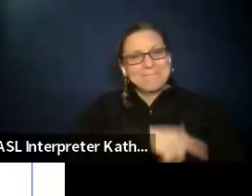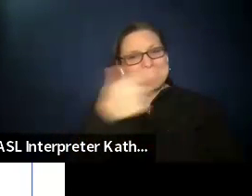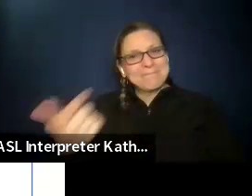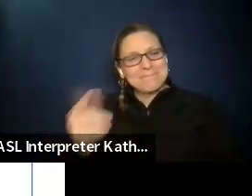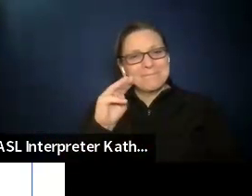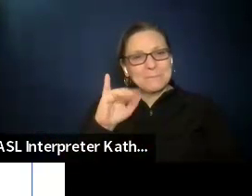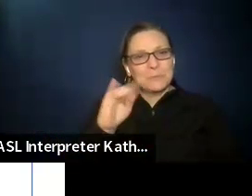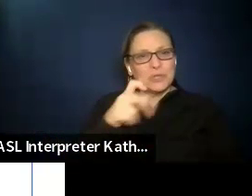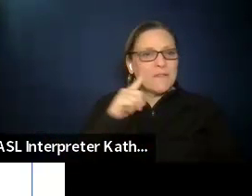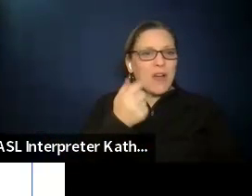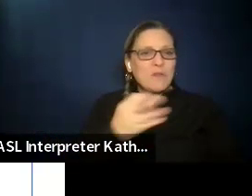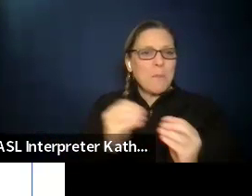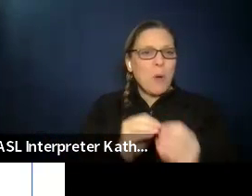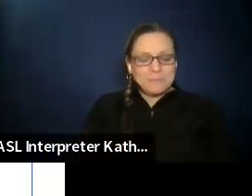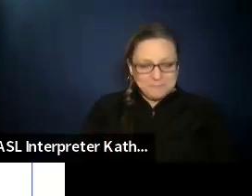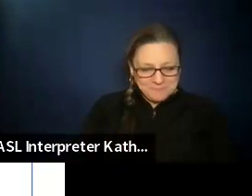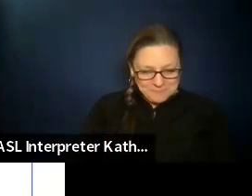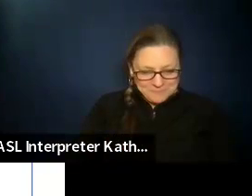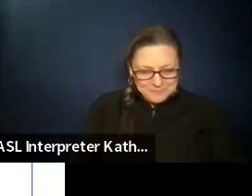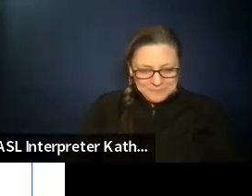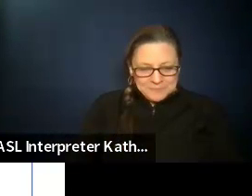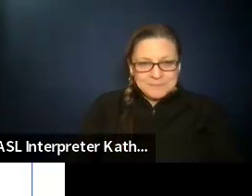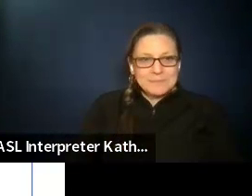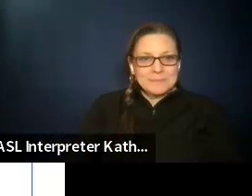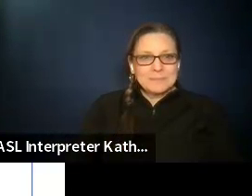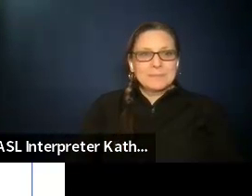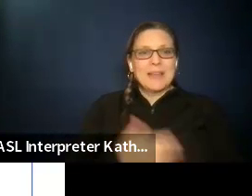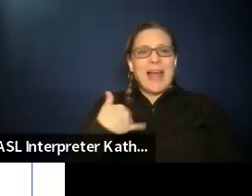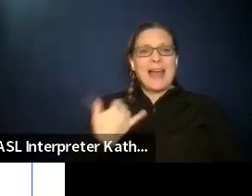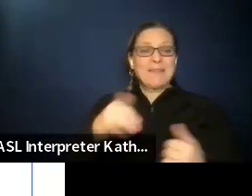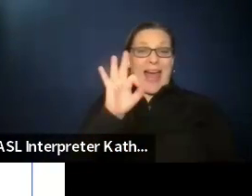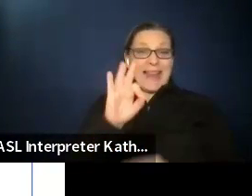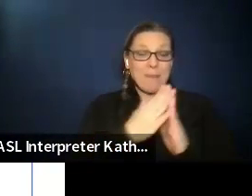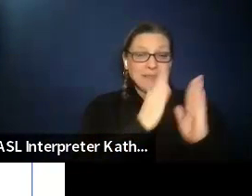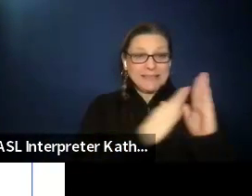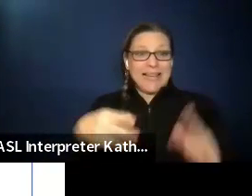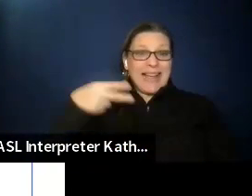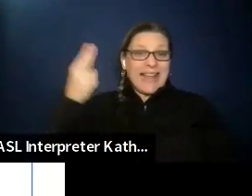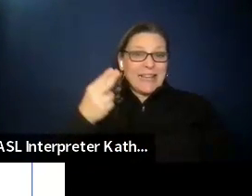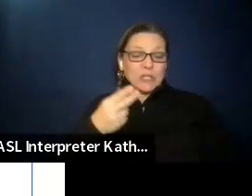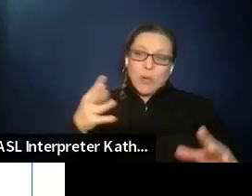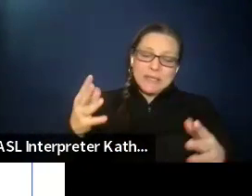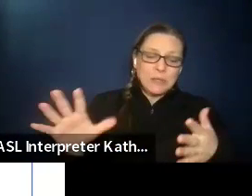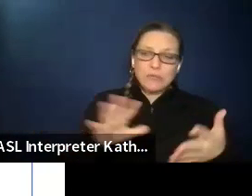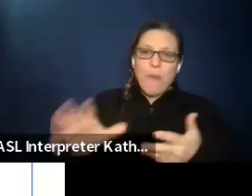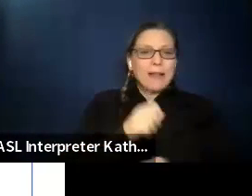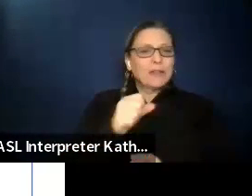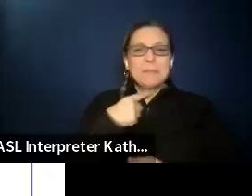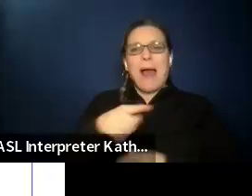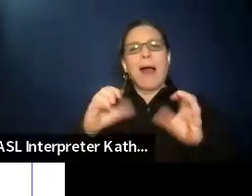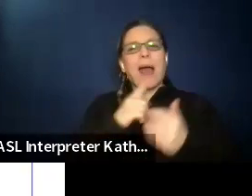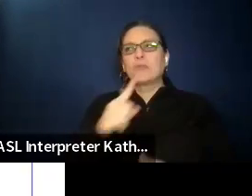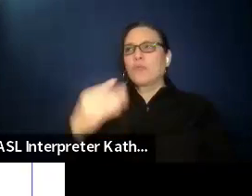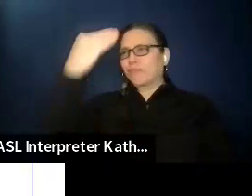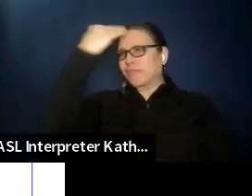to Michelle for a few more books. Now with 9 books in the series, History Smashers has become a classroom staple for its